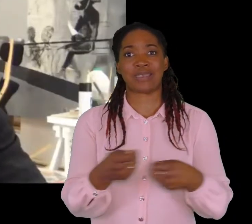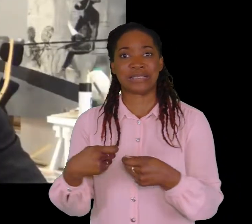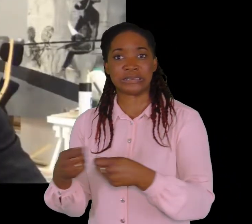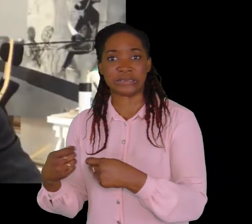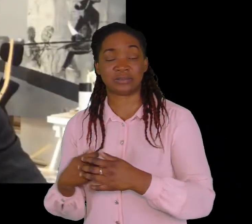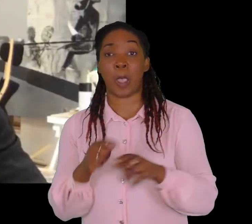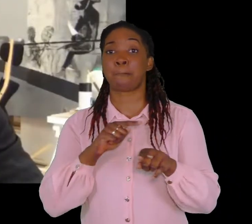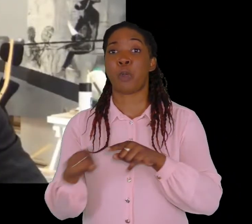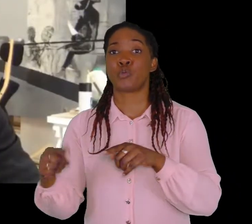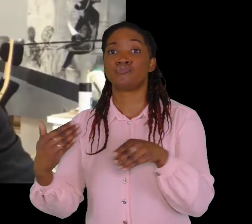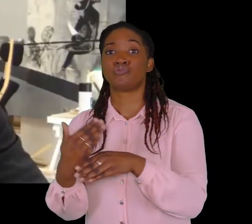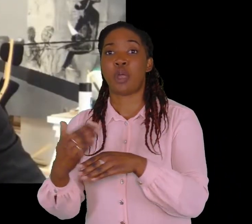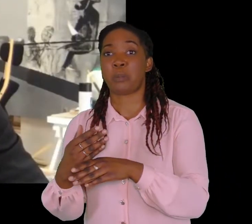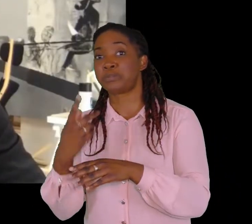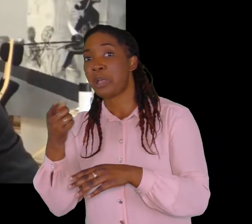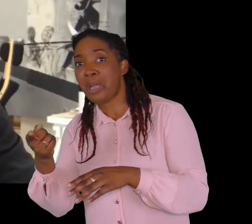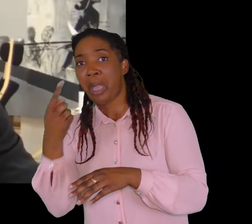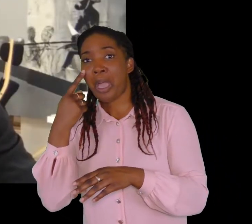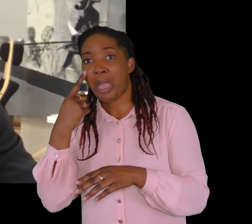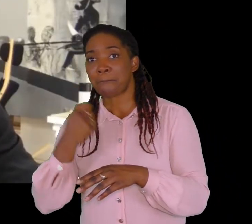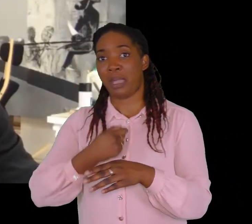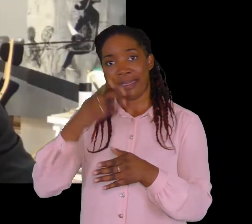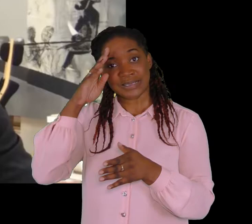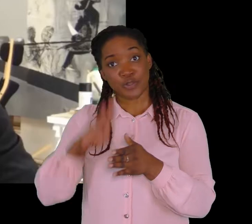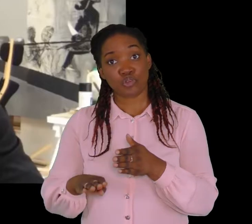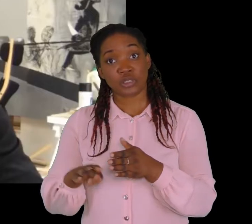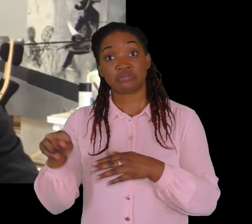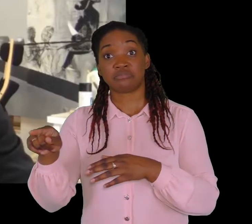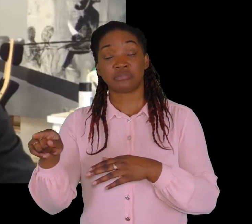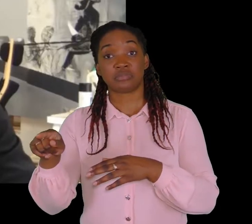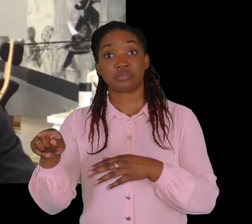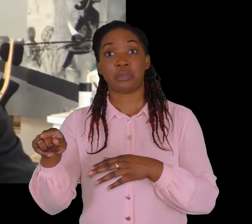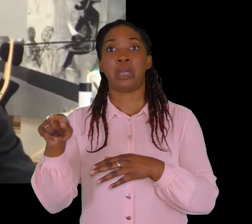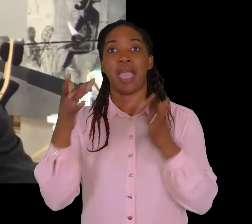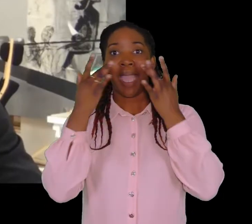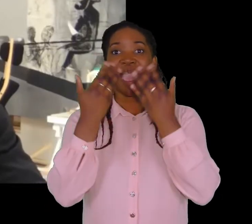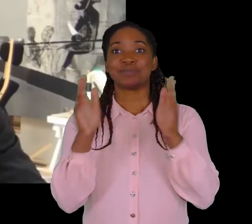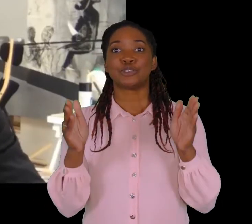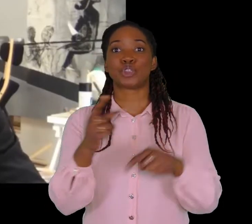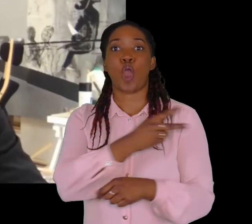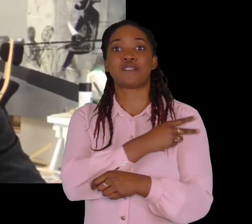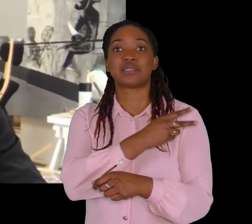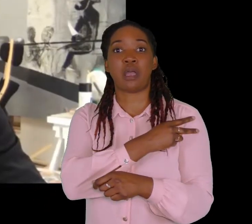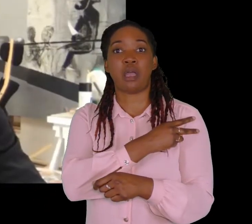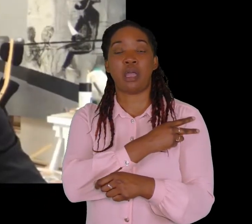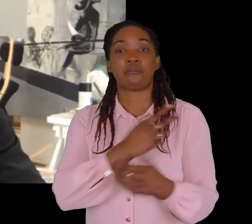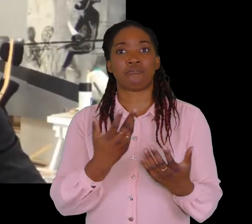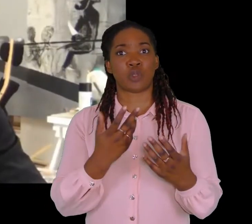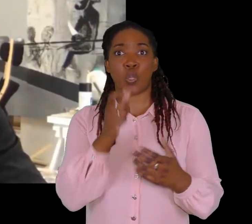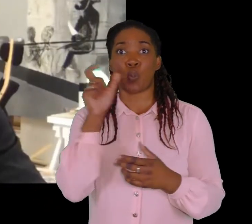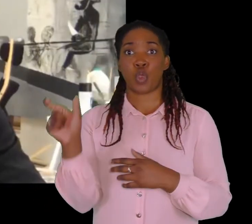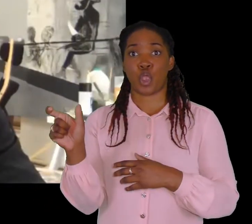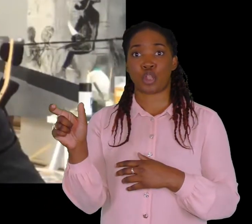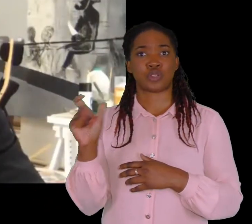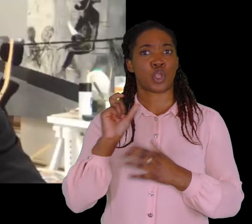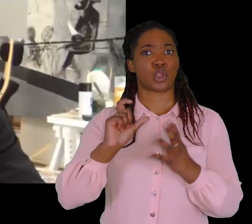my experience were advertised as exhibition officer. So the term curator was quite a new terminology that came